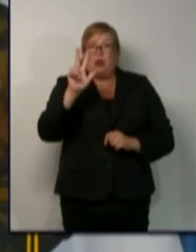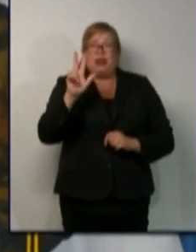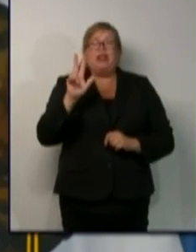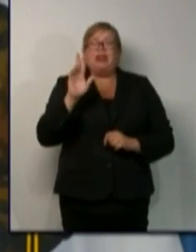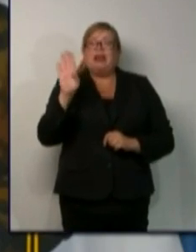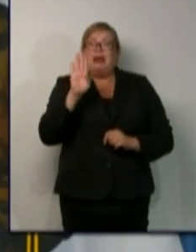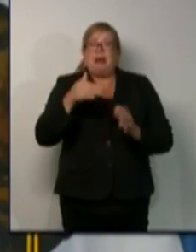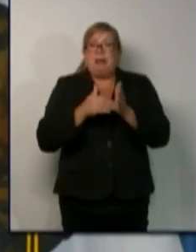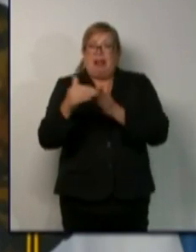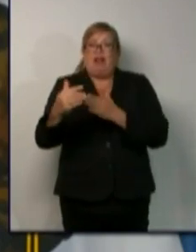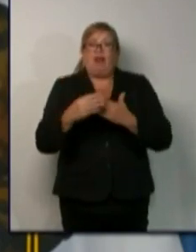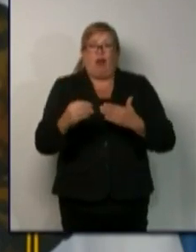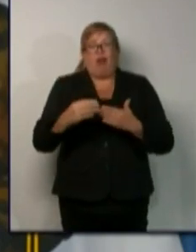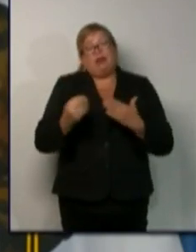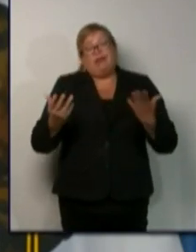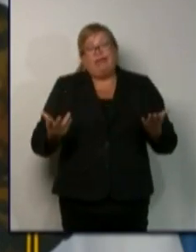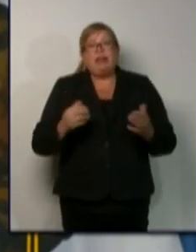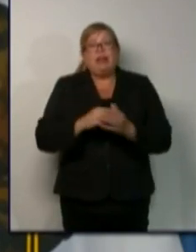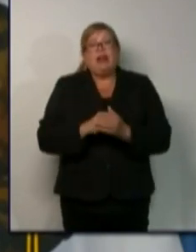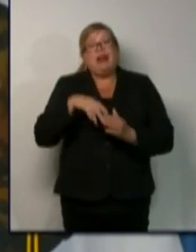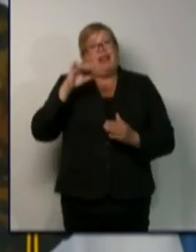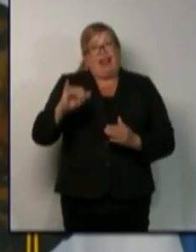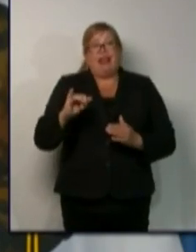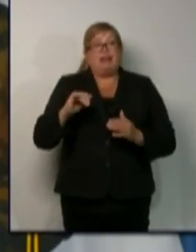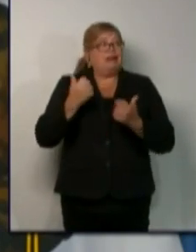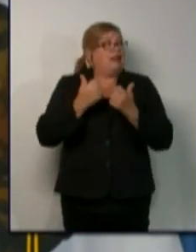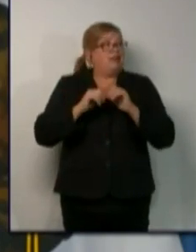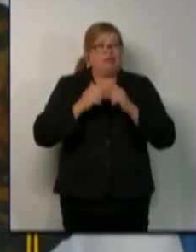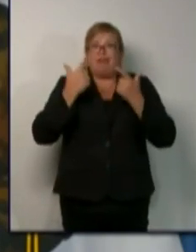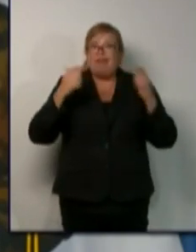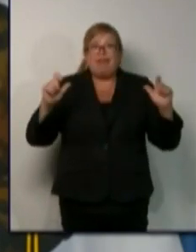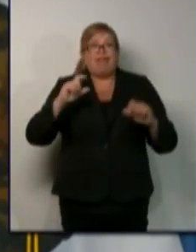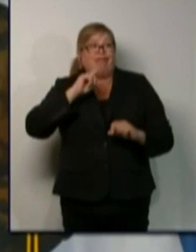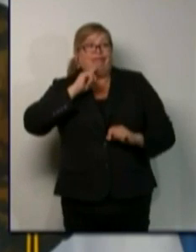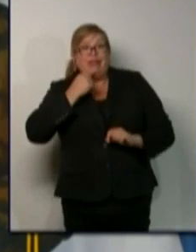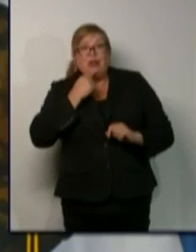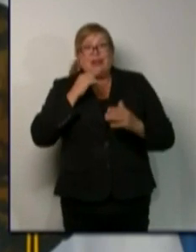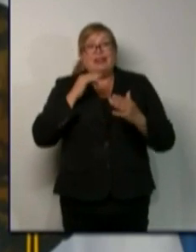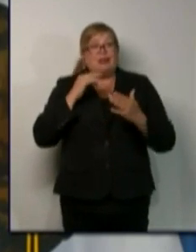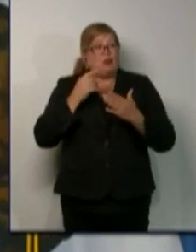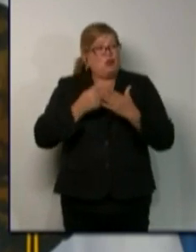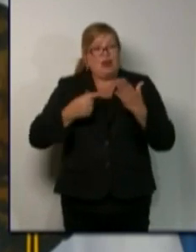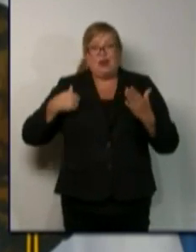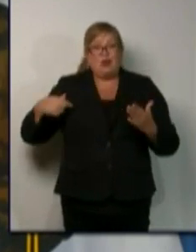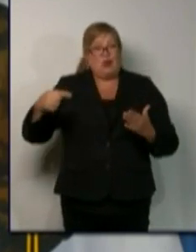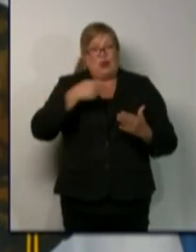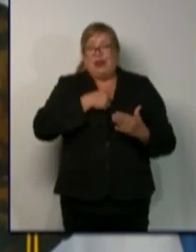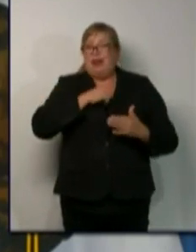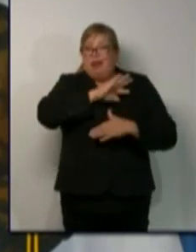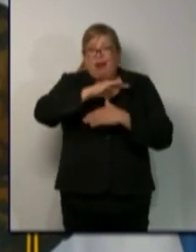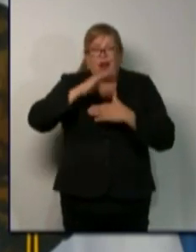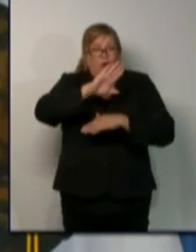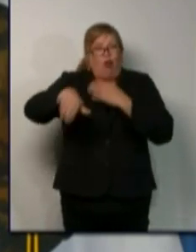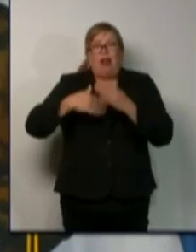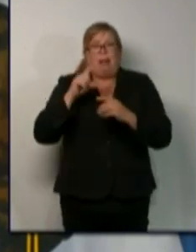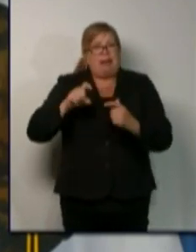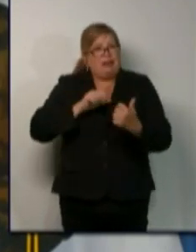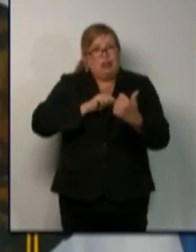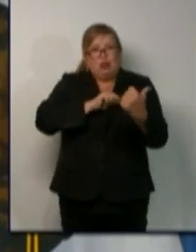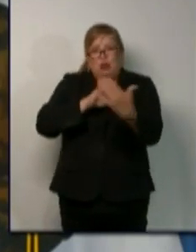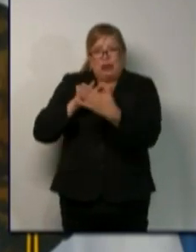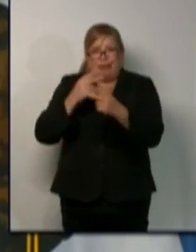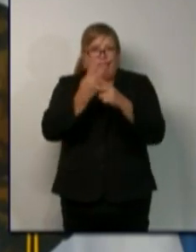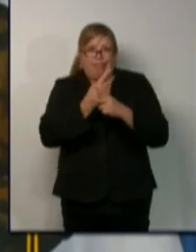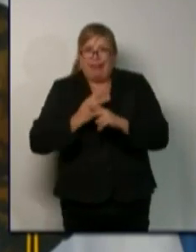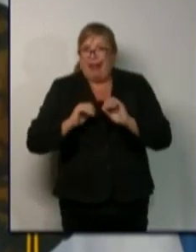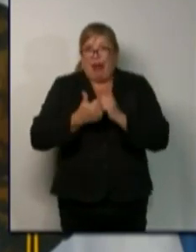$54.3 billion. So that's the magnitude of what we're called upon to address. You may say,